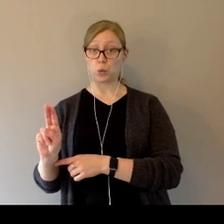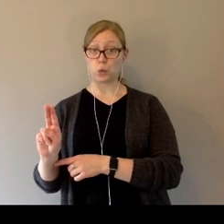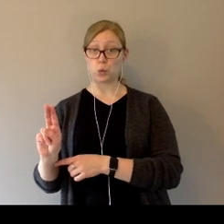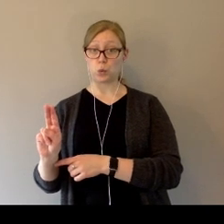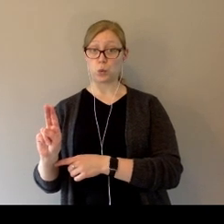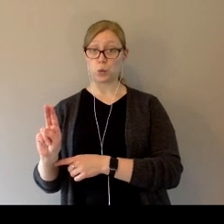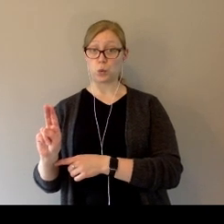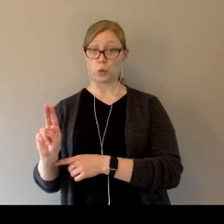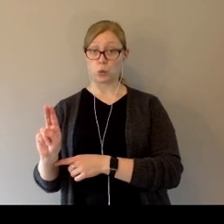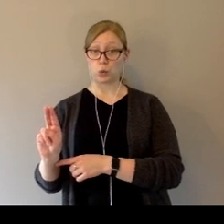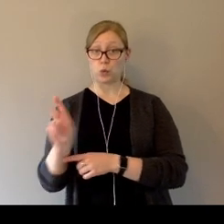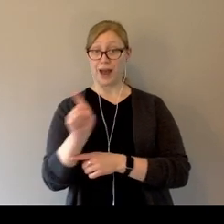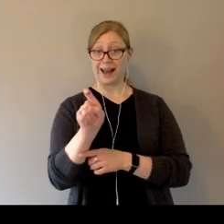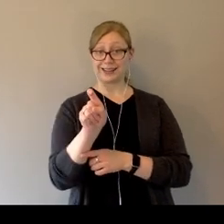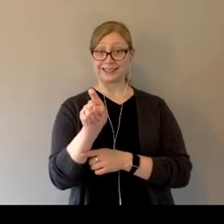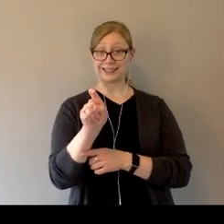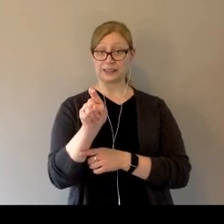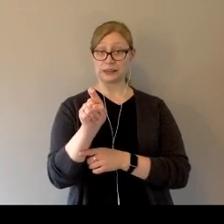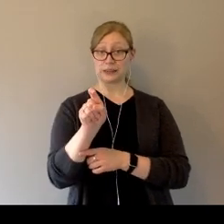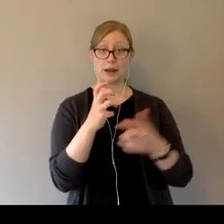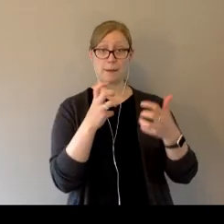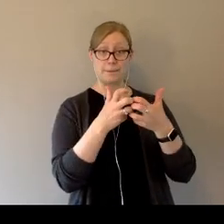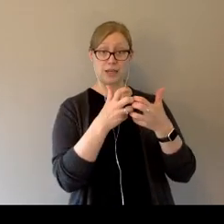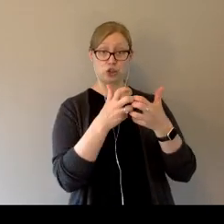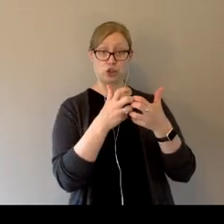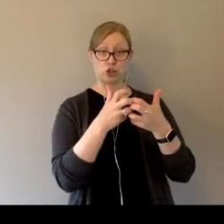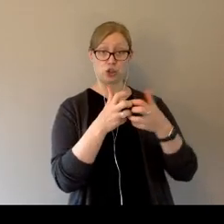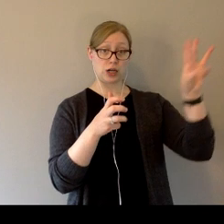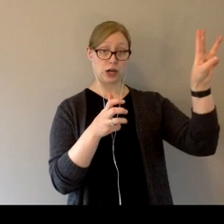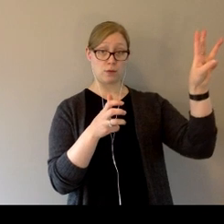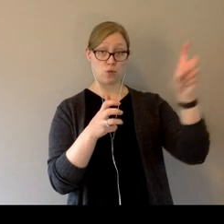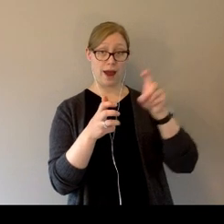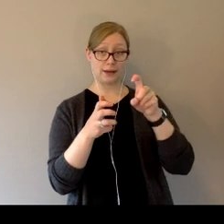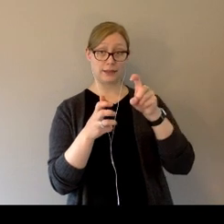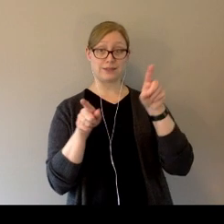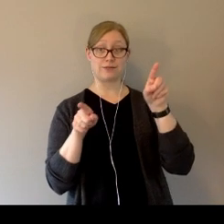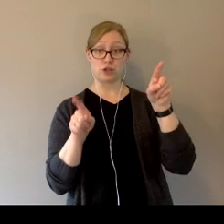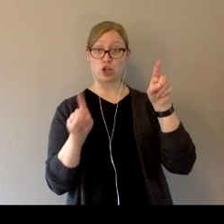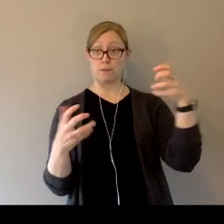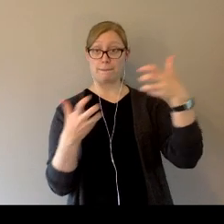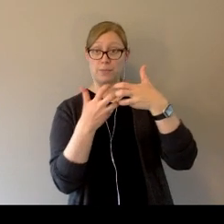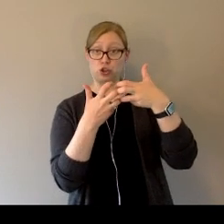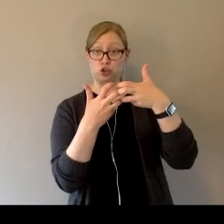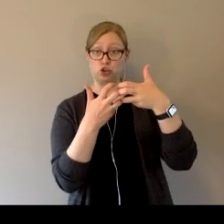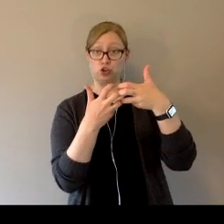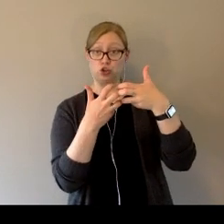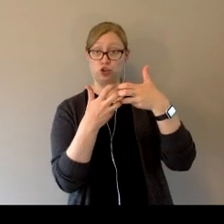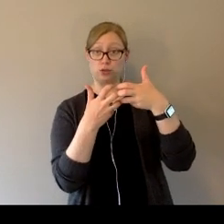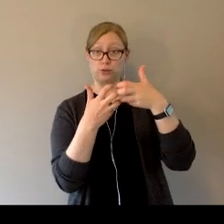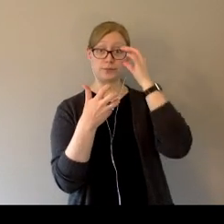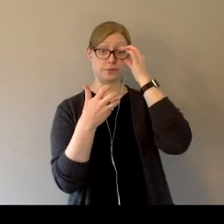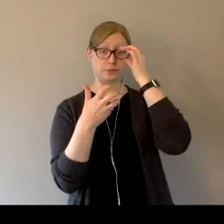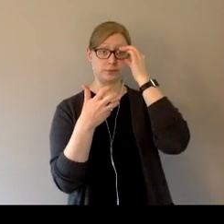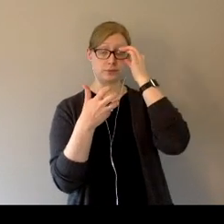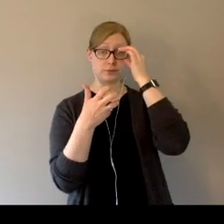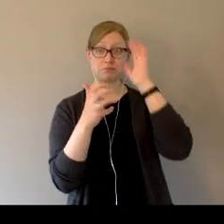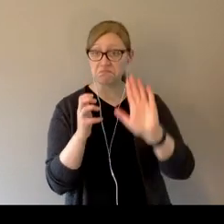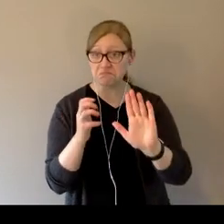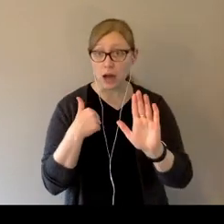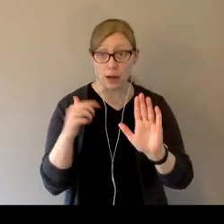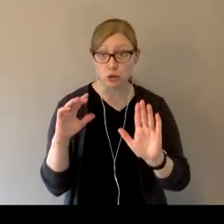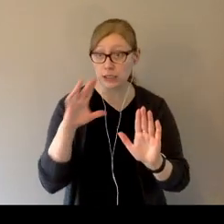match this UX is going to match WX, and and again I'm just making a guess here. Then